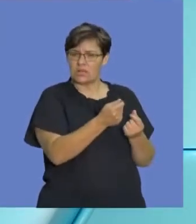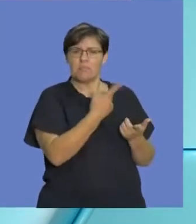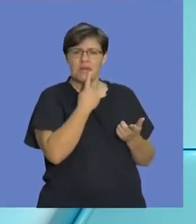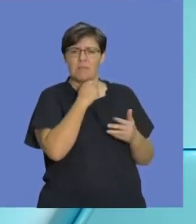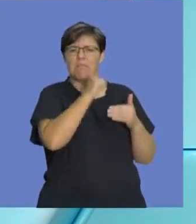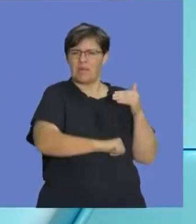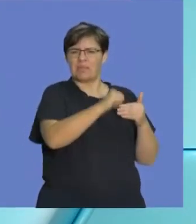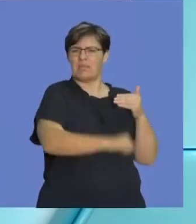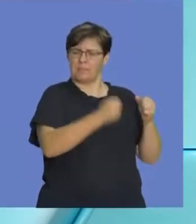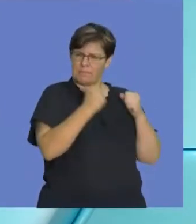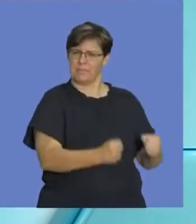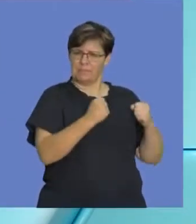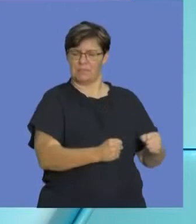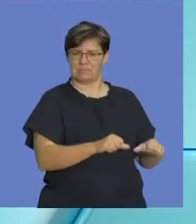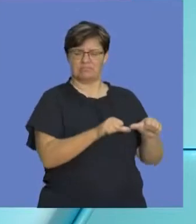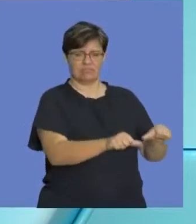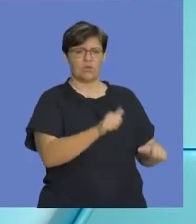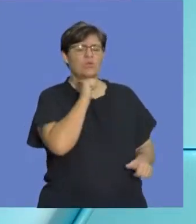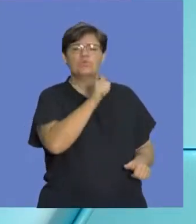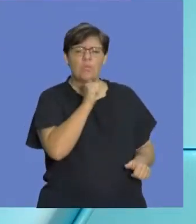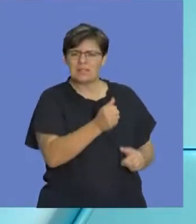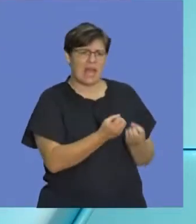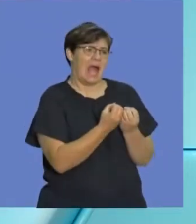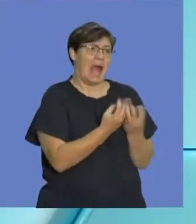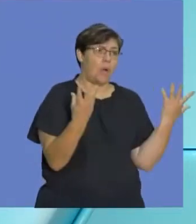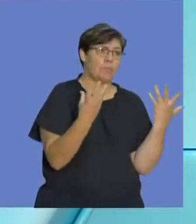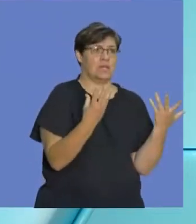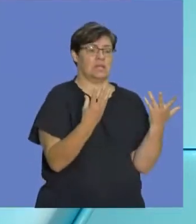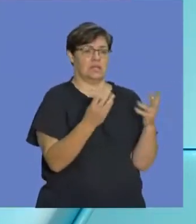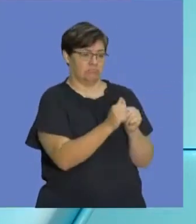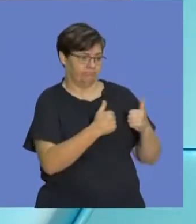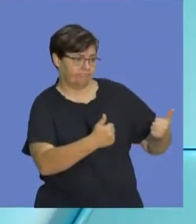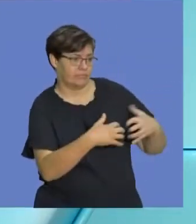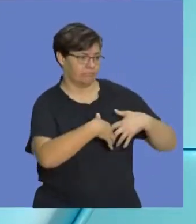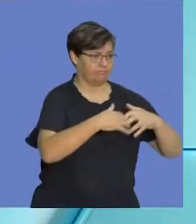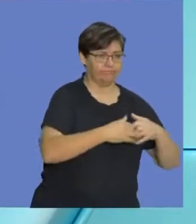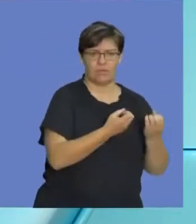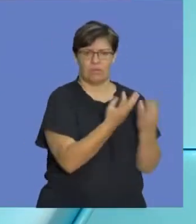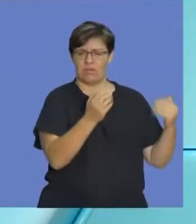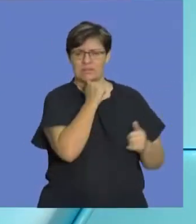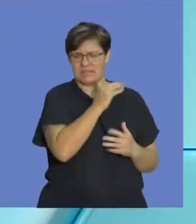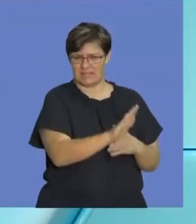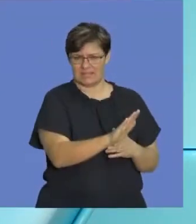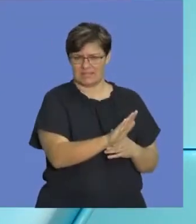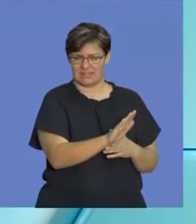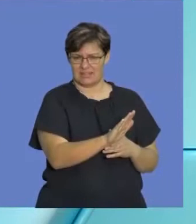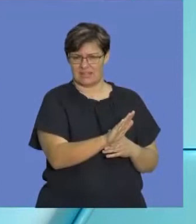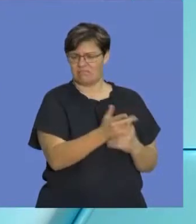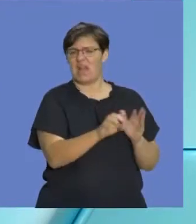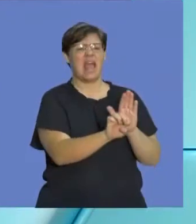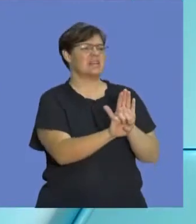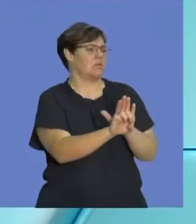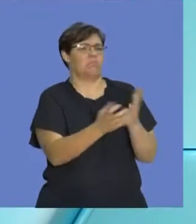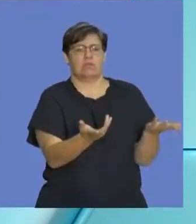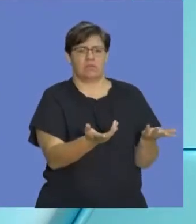fixed irrespective of the number of units that you have produced. Let me illustrate by means of an